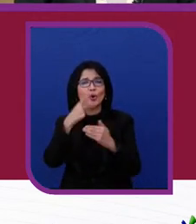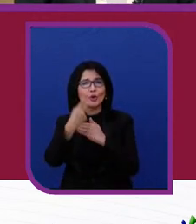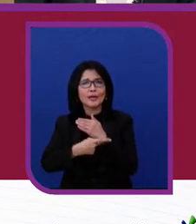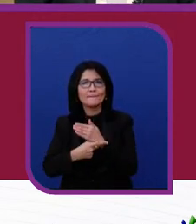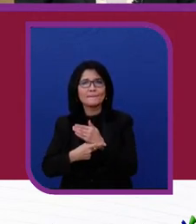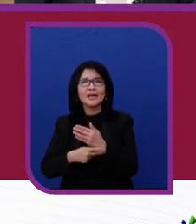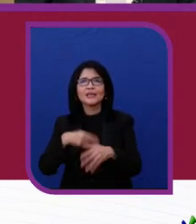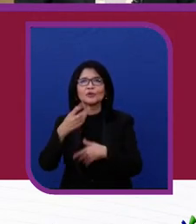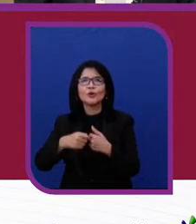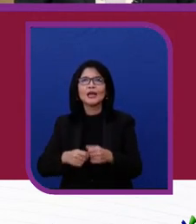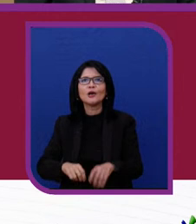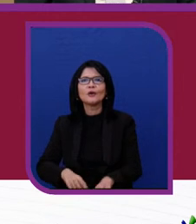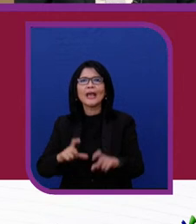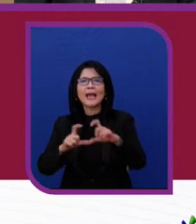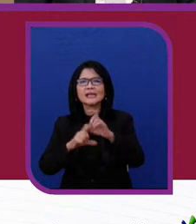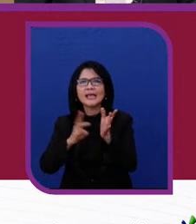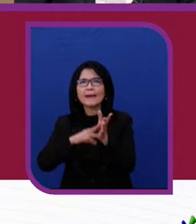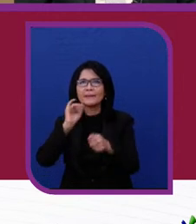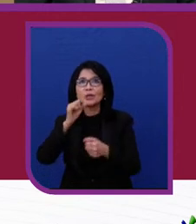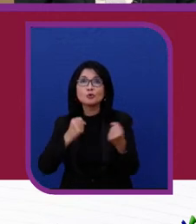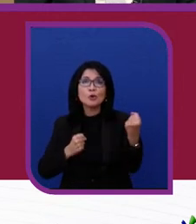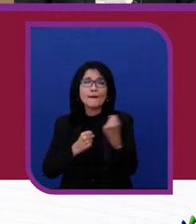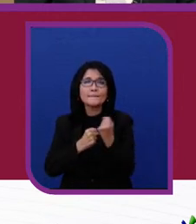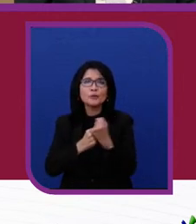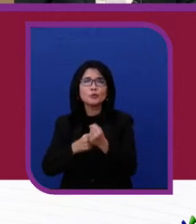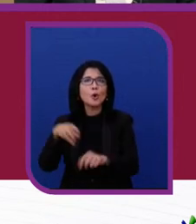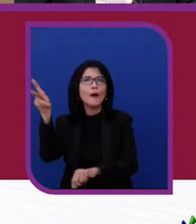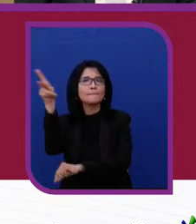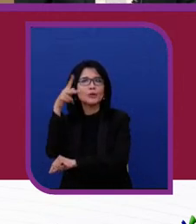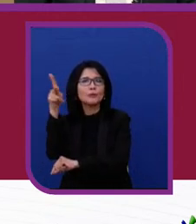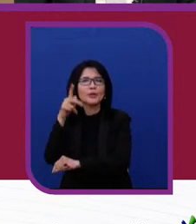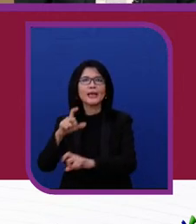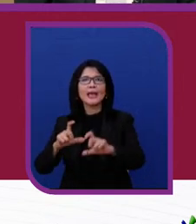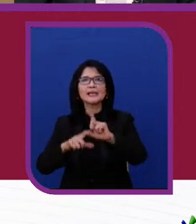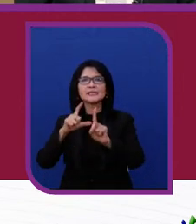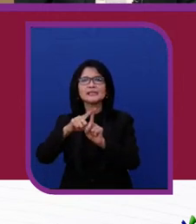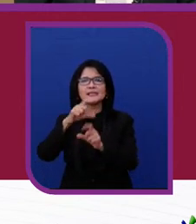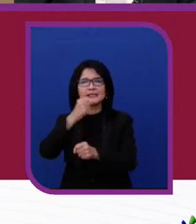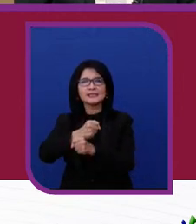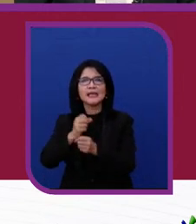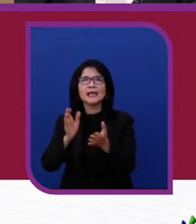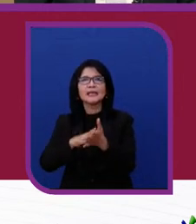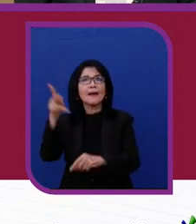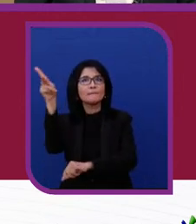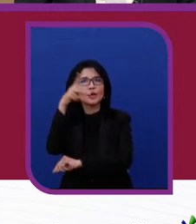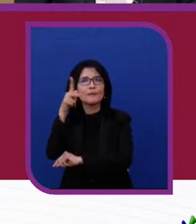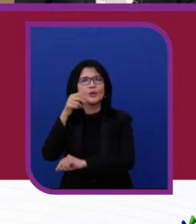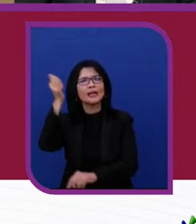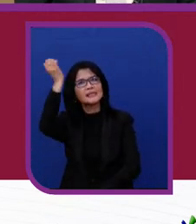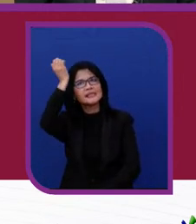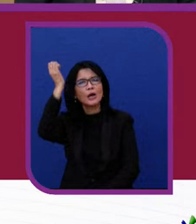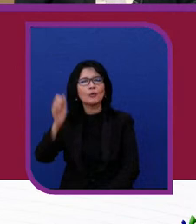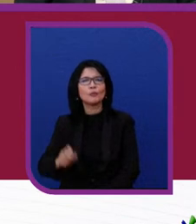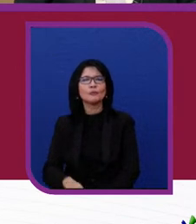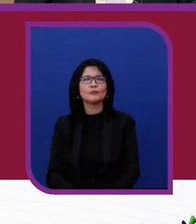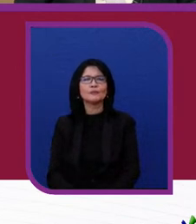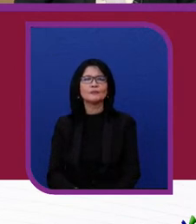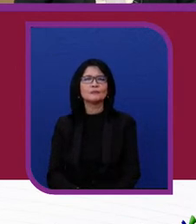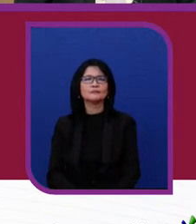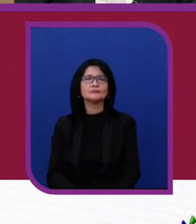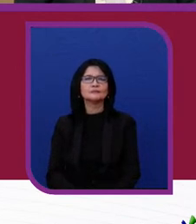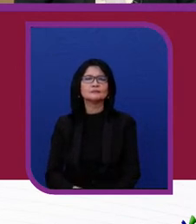sman7 podcast SPG Project Splash Screen Project and this is already